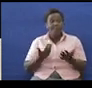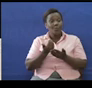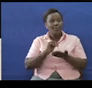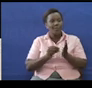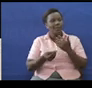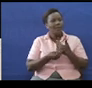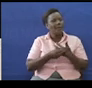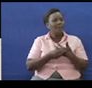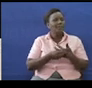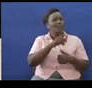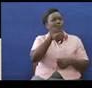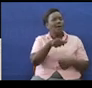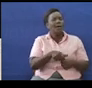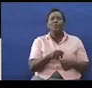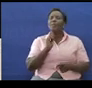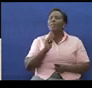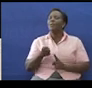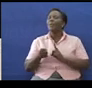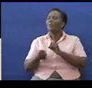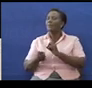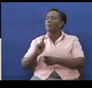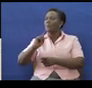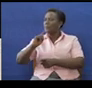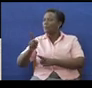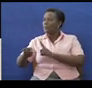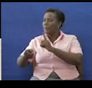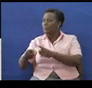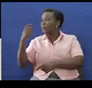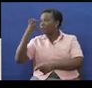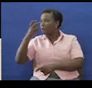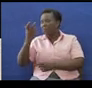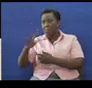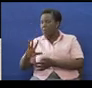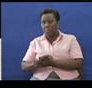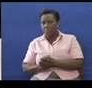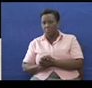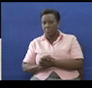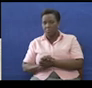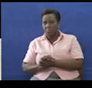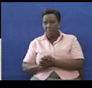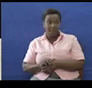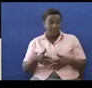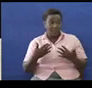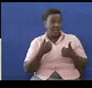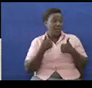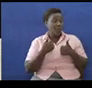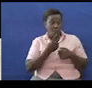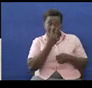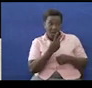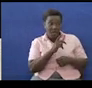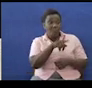of life. Why? Because nobody will have to walk long distances to fetch